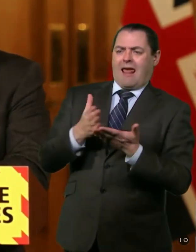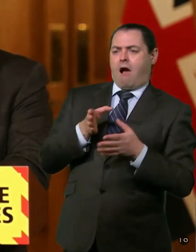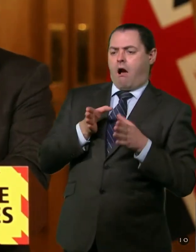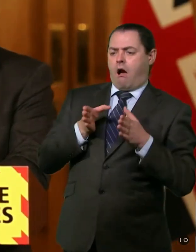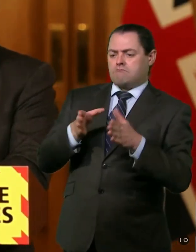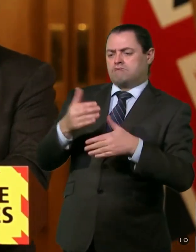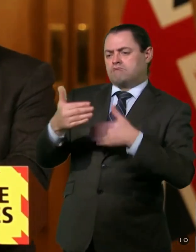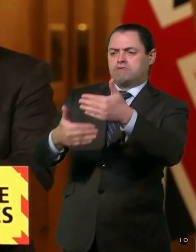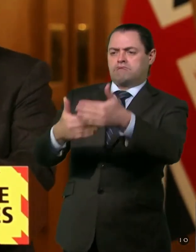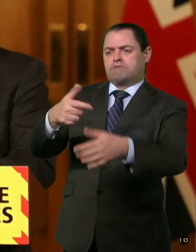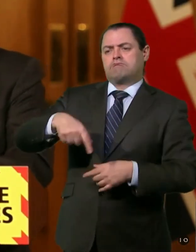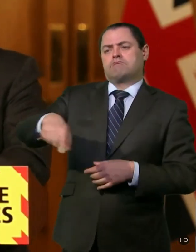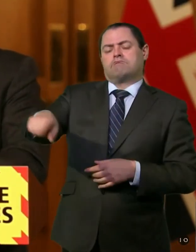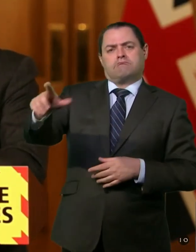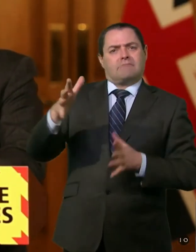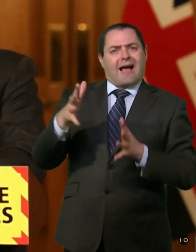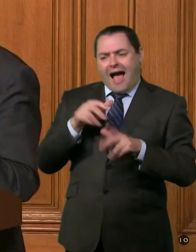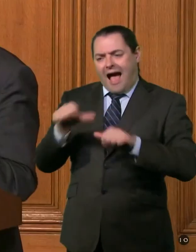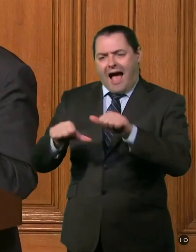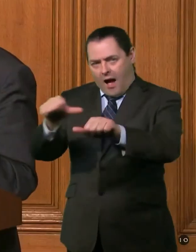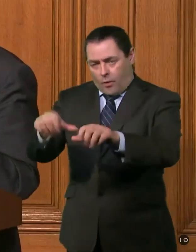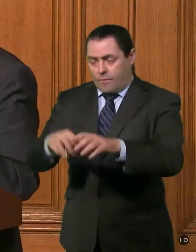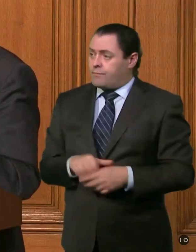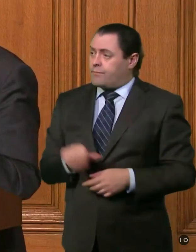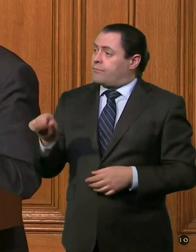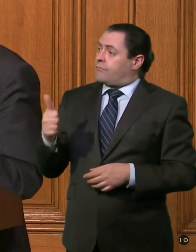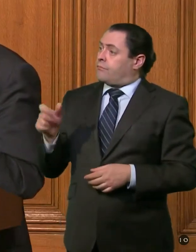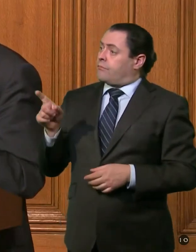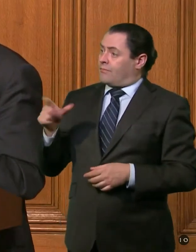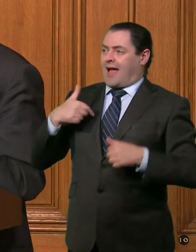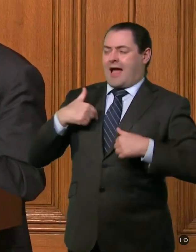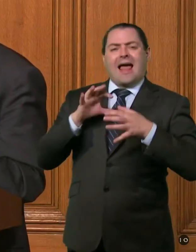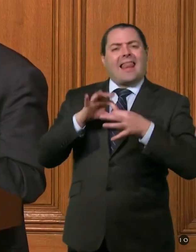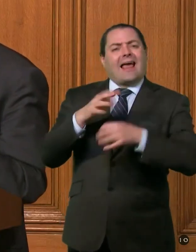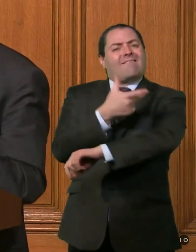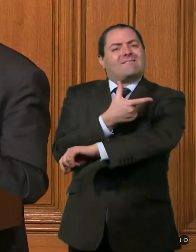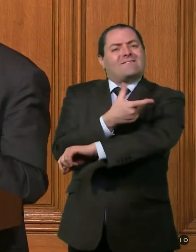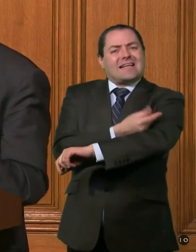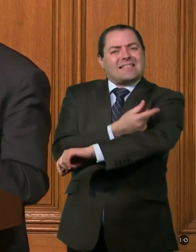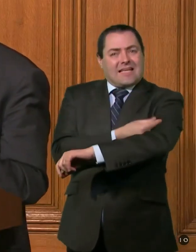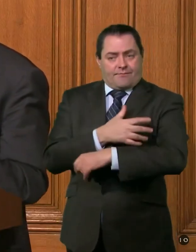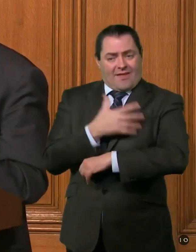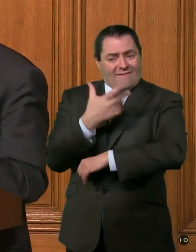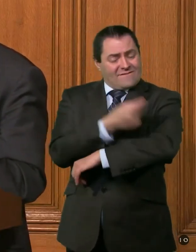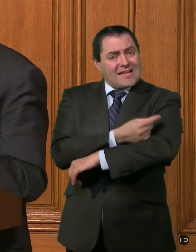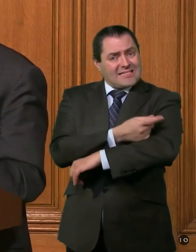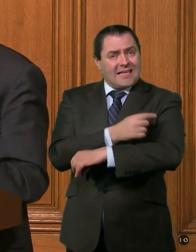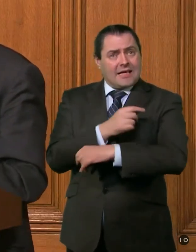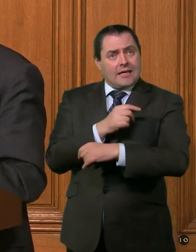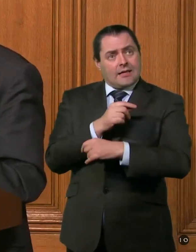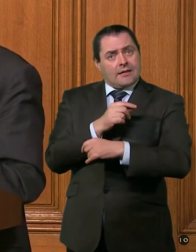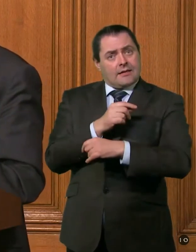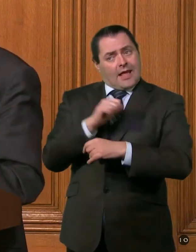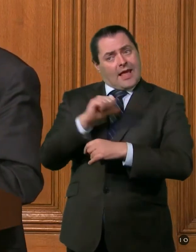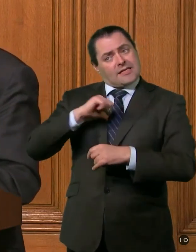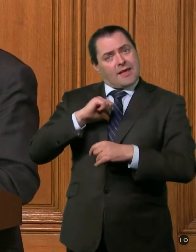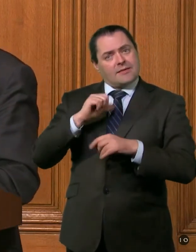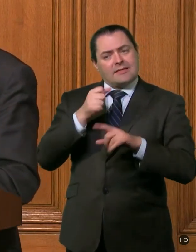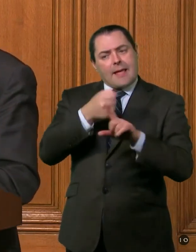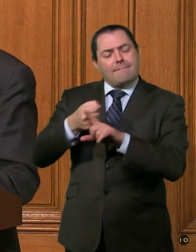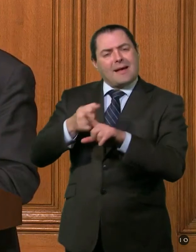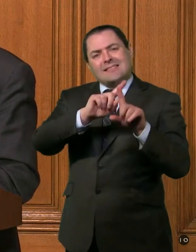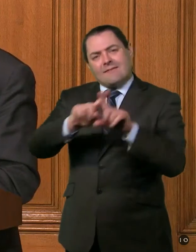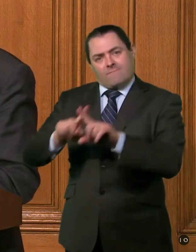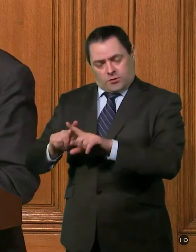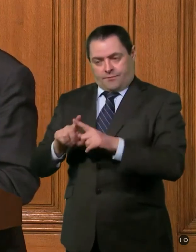of the vaccine effects, it's worth remembering that the vaccines will do a number of things. At the moment, the people that are receiving them, the idea is to protect those individuals.